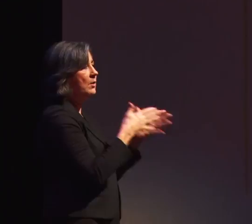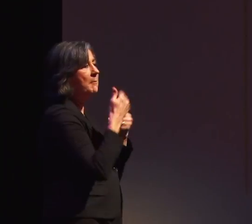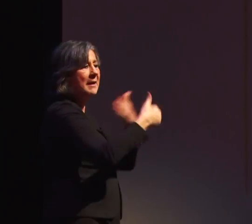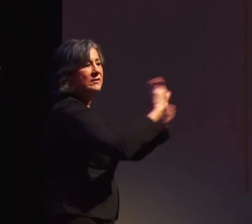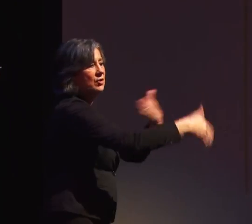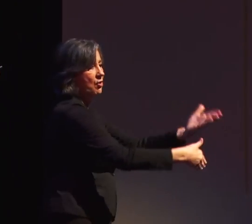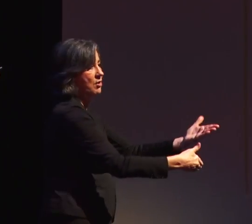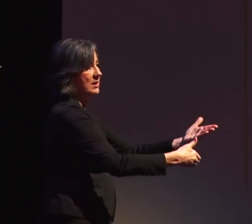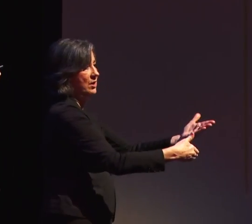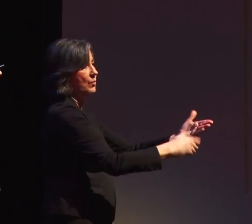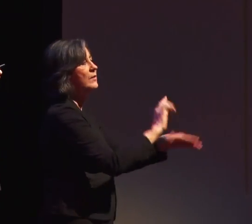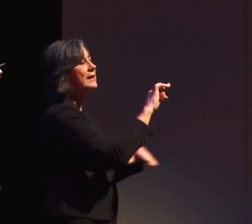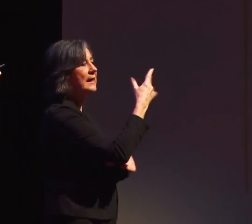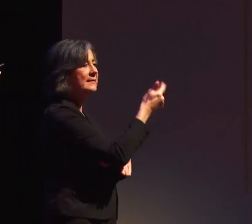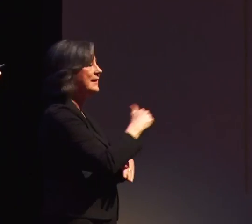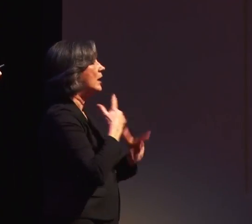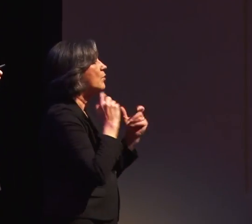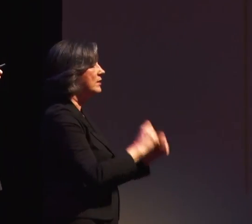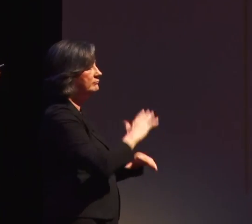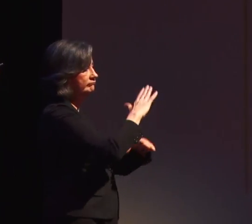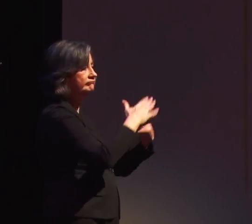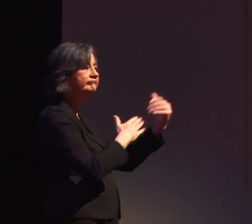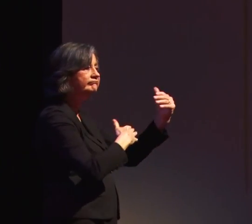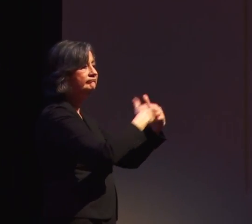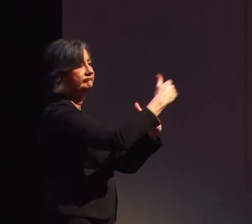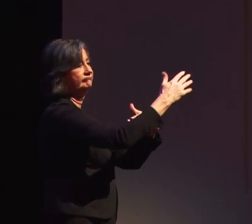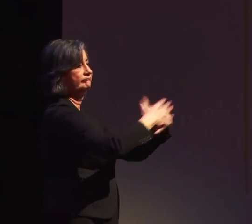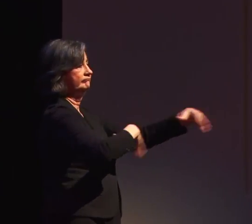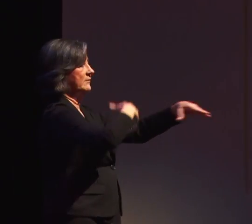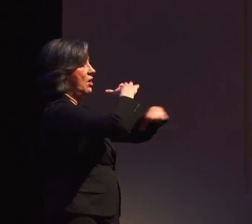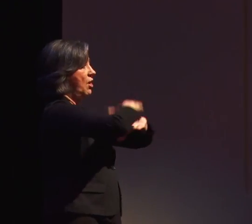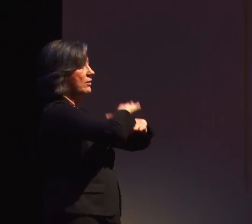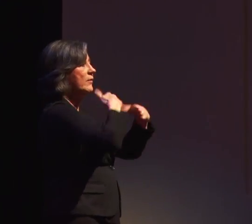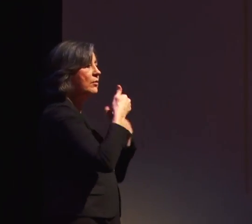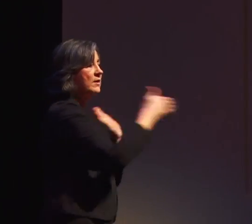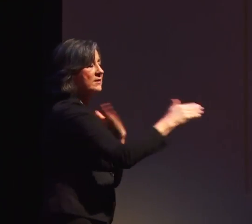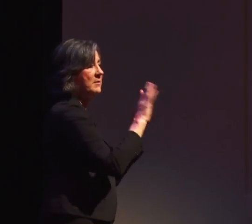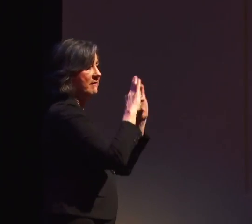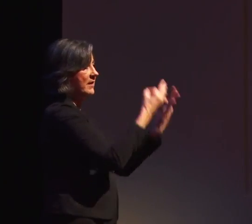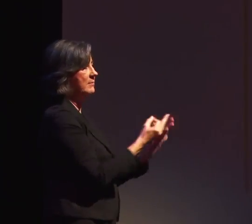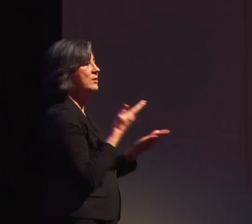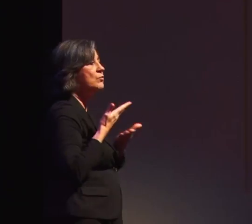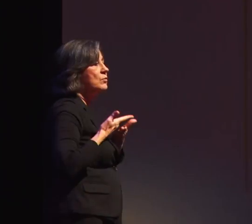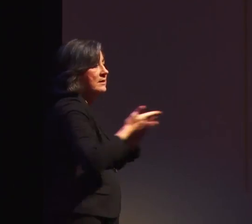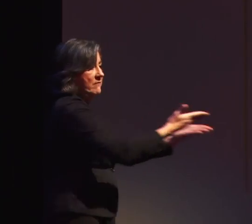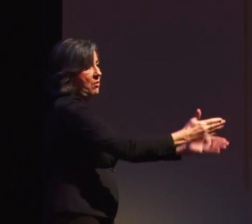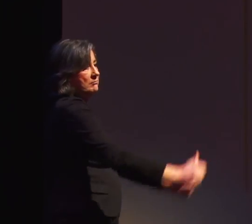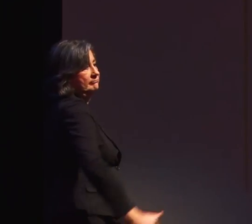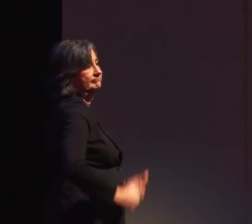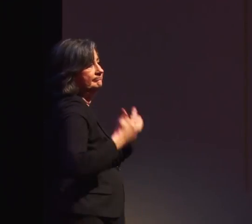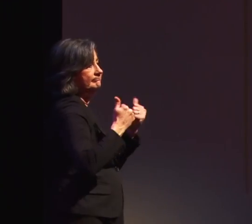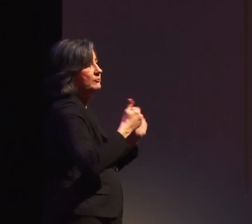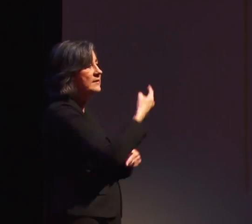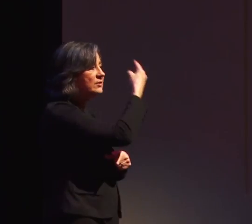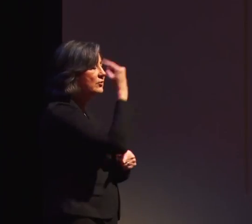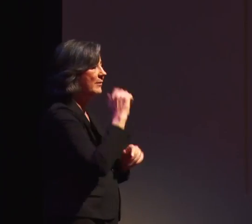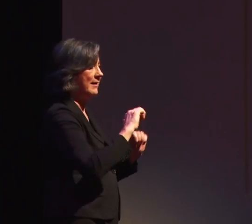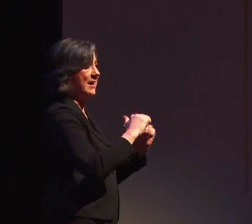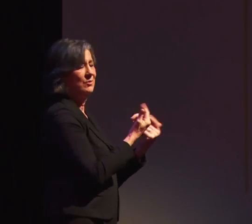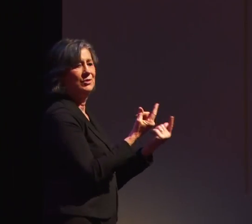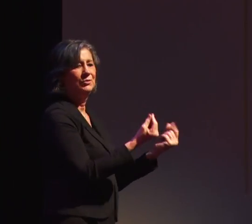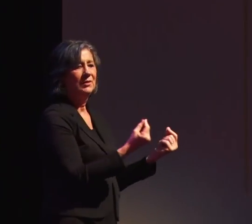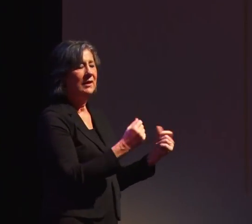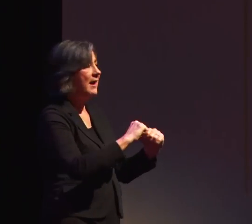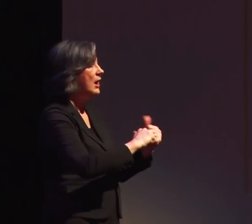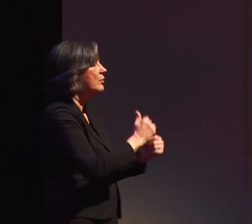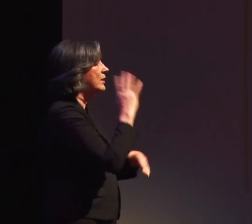I wanted to create an altar for the rest of my family who live on and still carry that trauma. How would I do this? How would I create